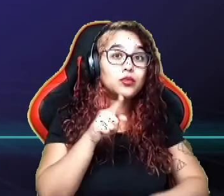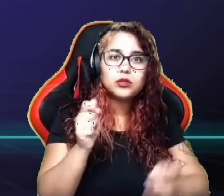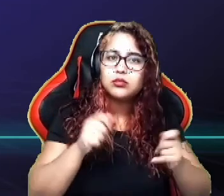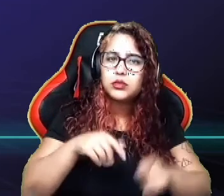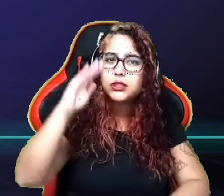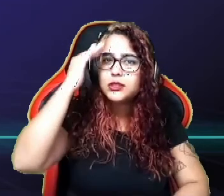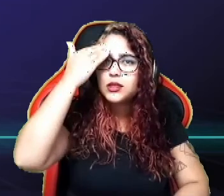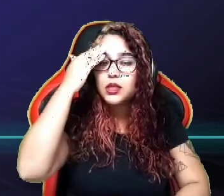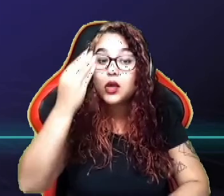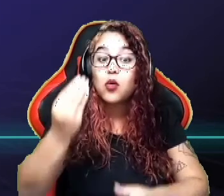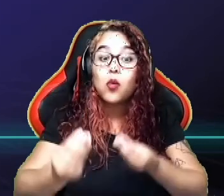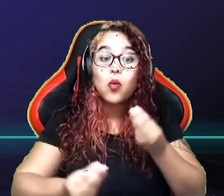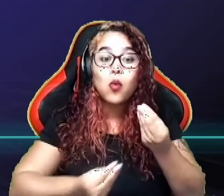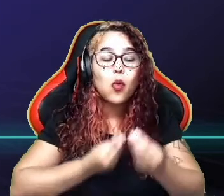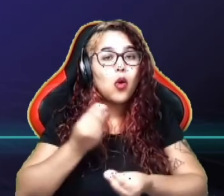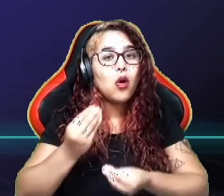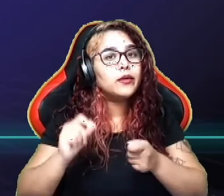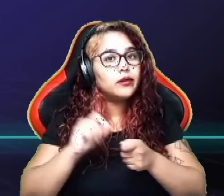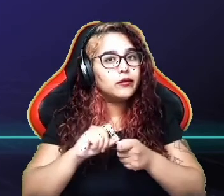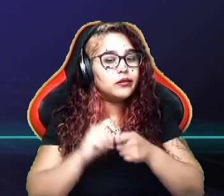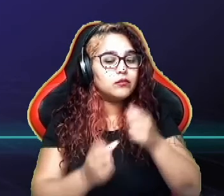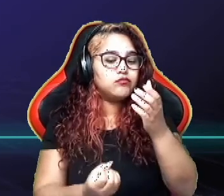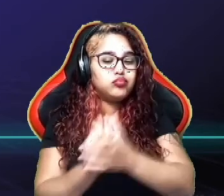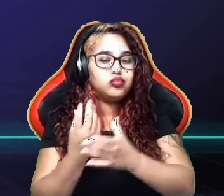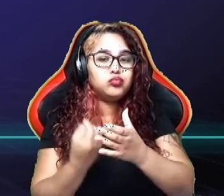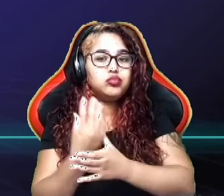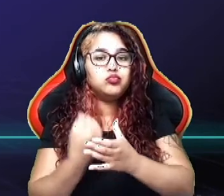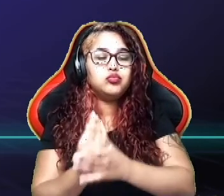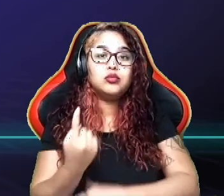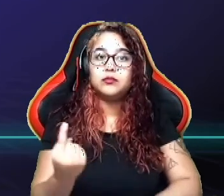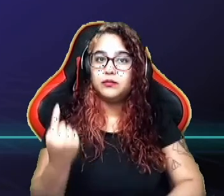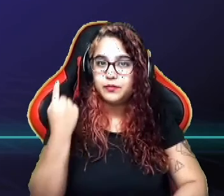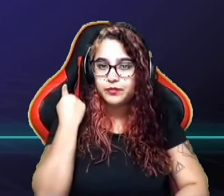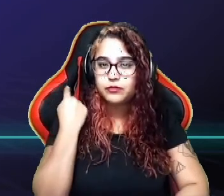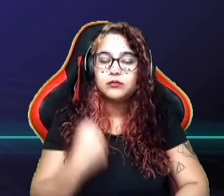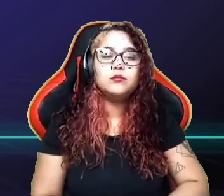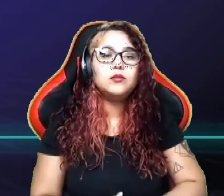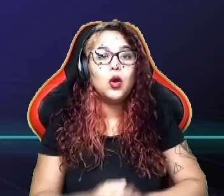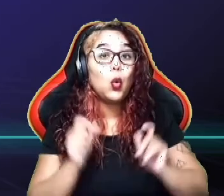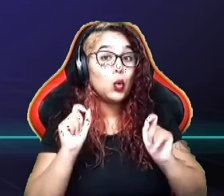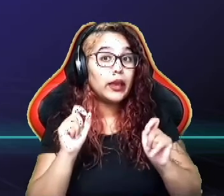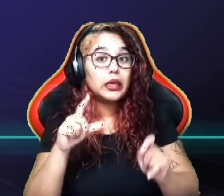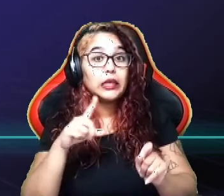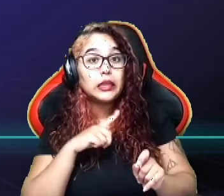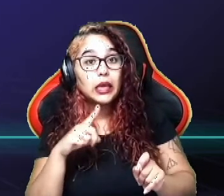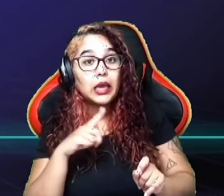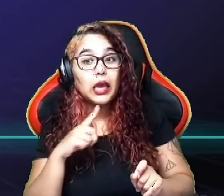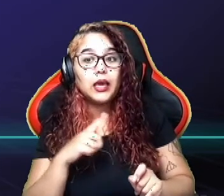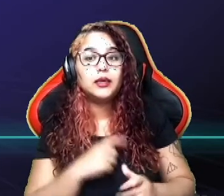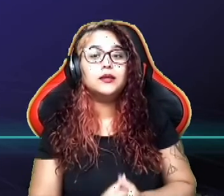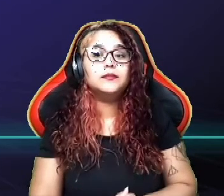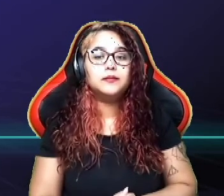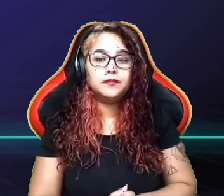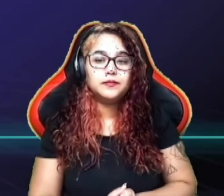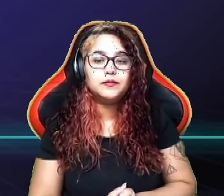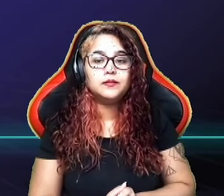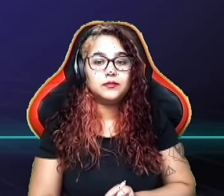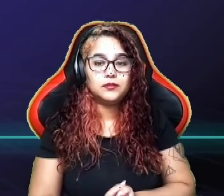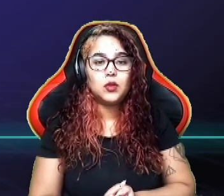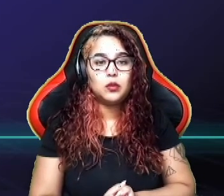to understand what the game production process was like back then. You